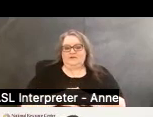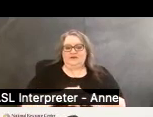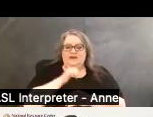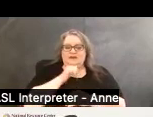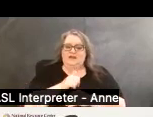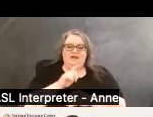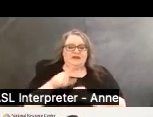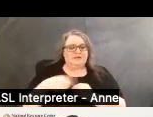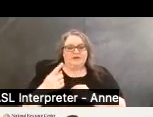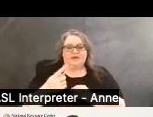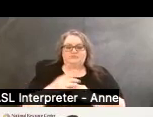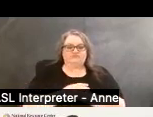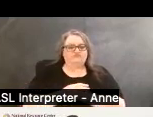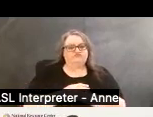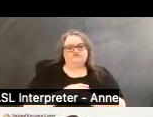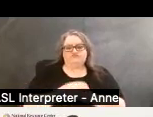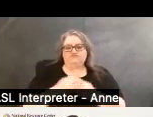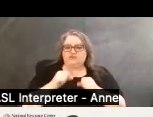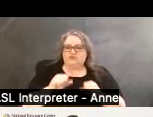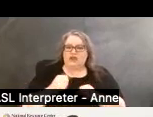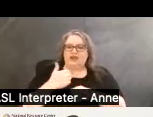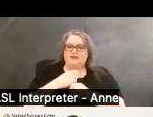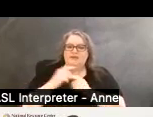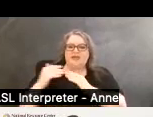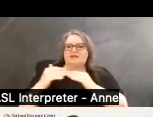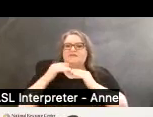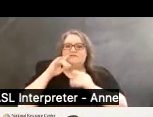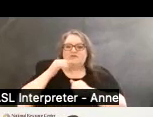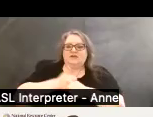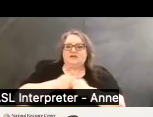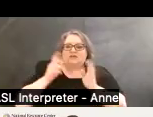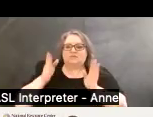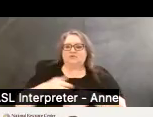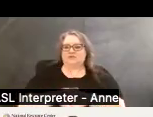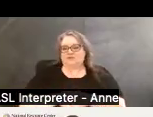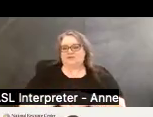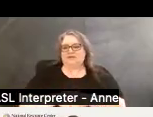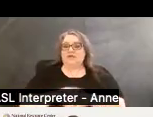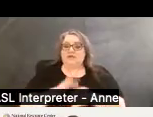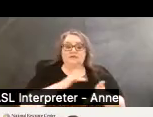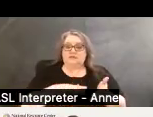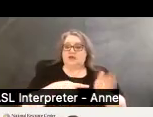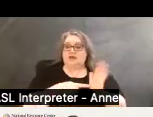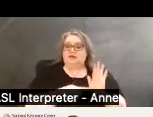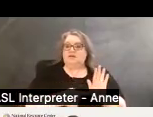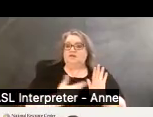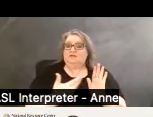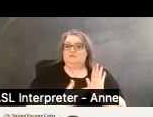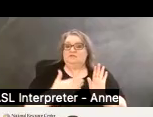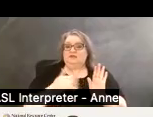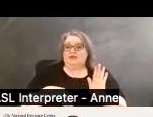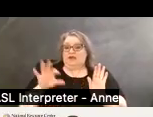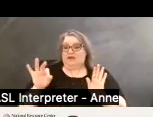about trying to make it a fair share for each person. Because as the study showed that Fumi just